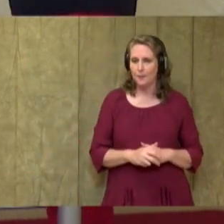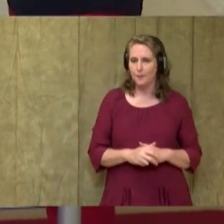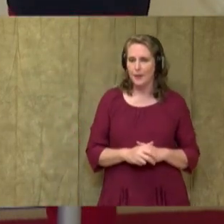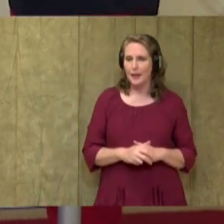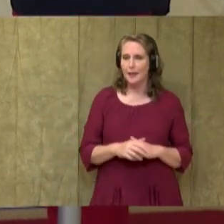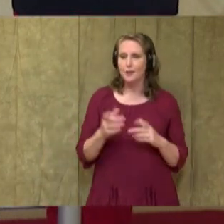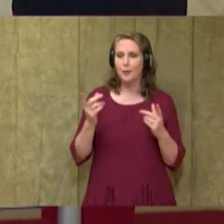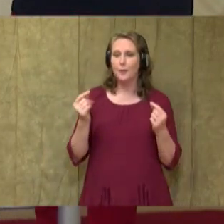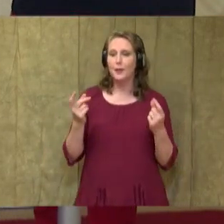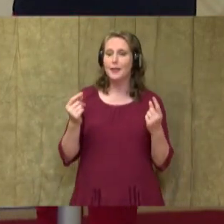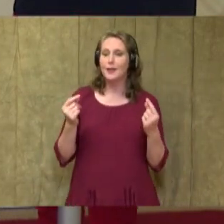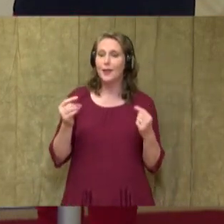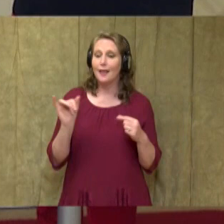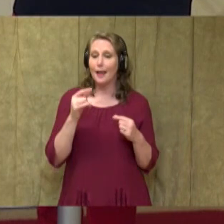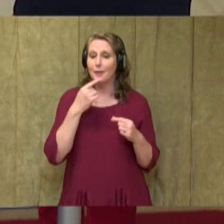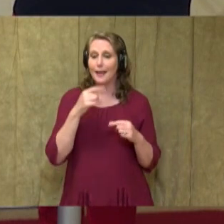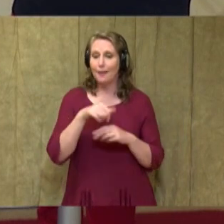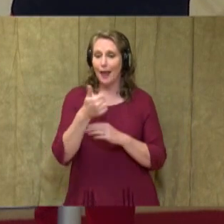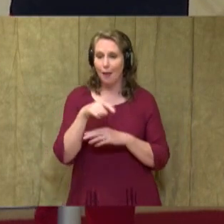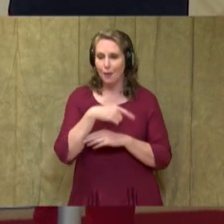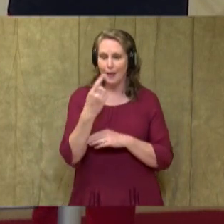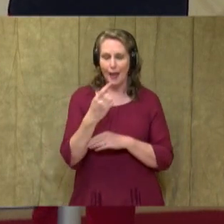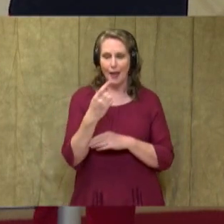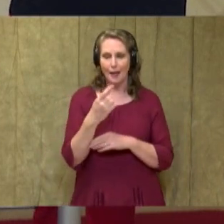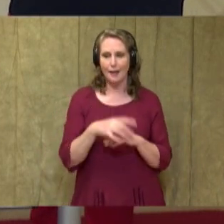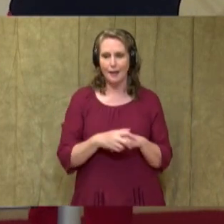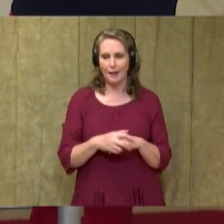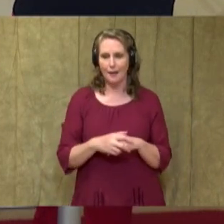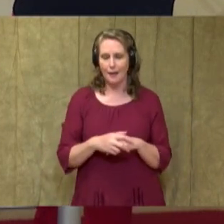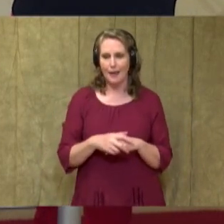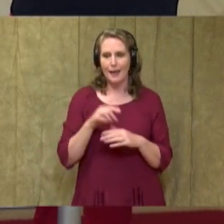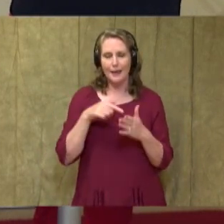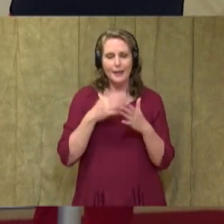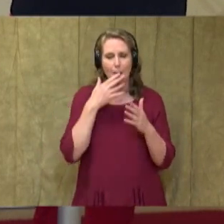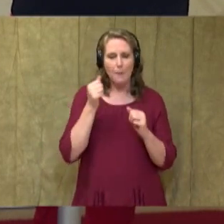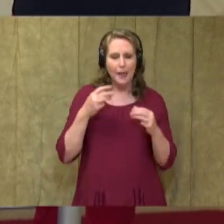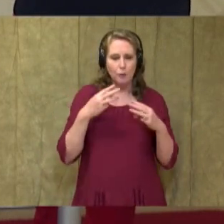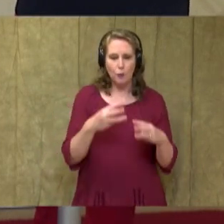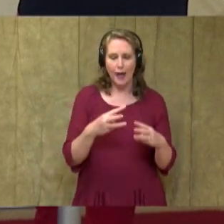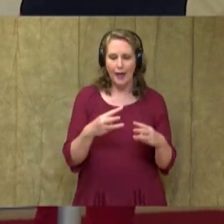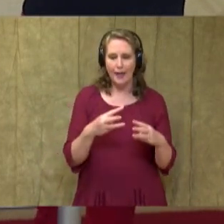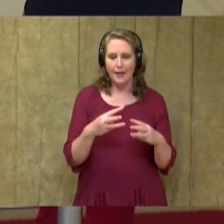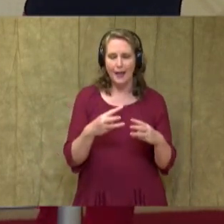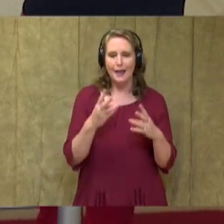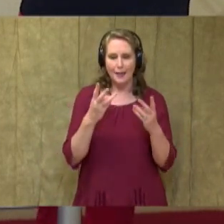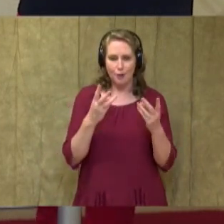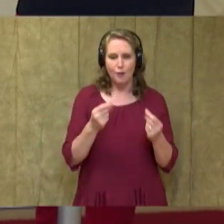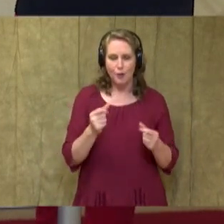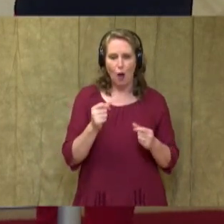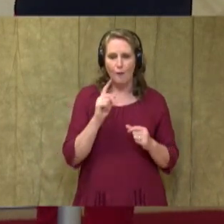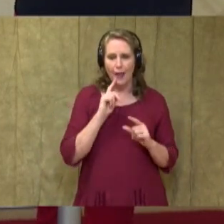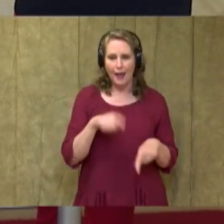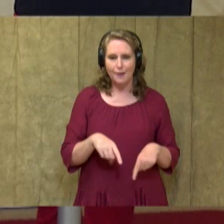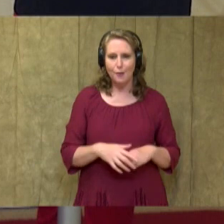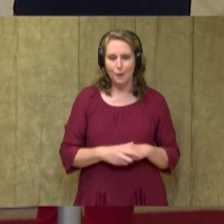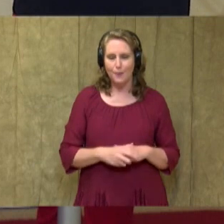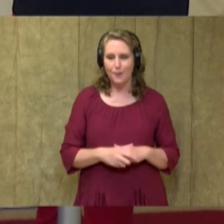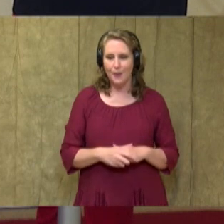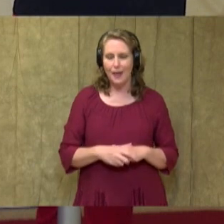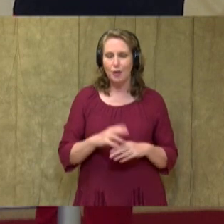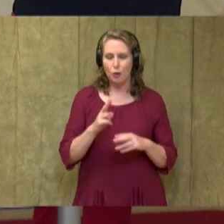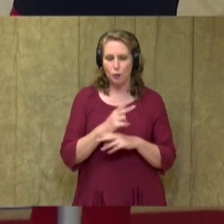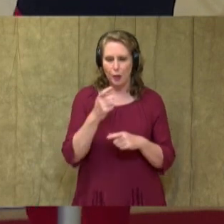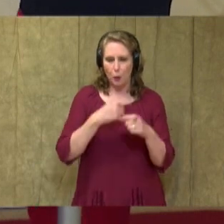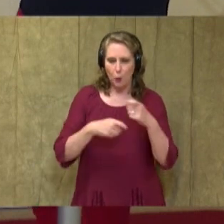just draw, just like we said the other day, a quick draw, because this is probably going to be one of the best ways for you to solve some of these problems with